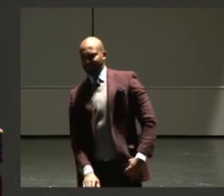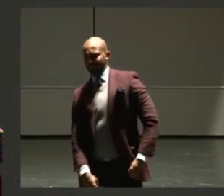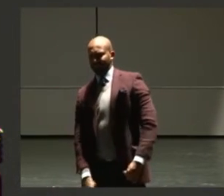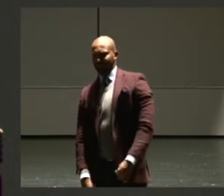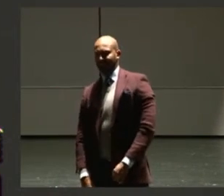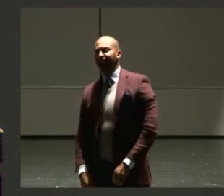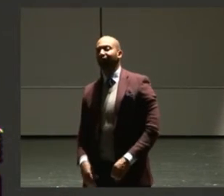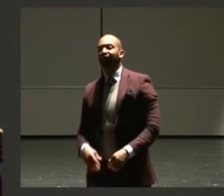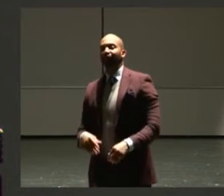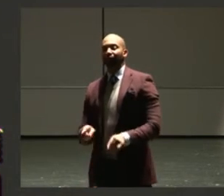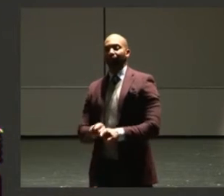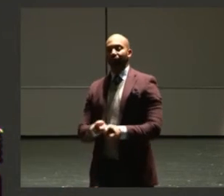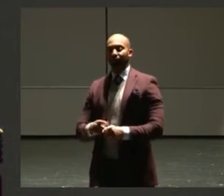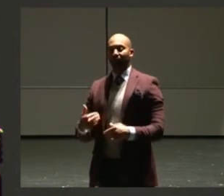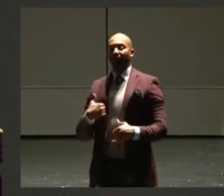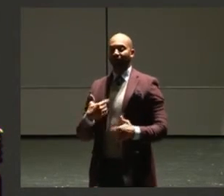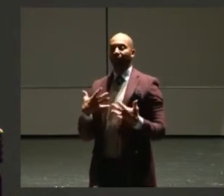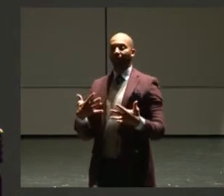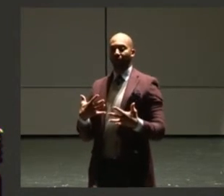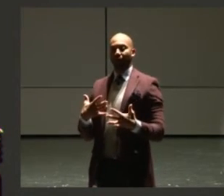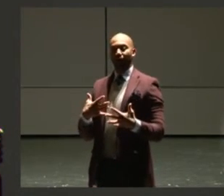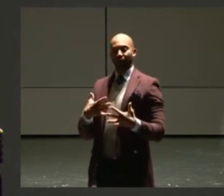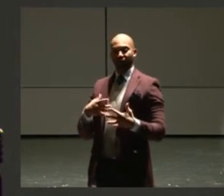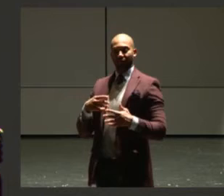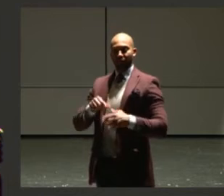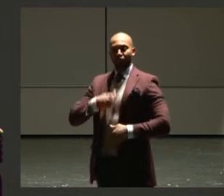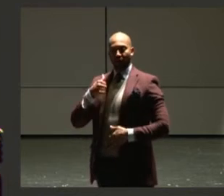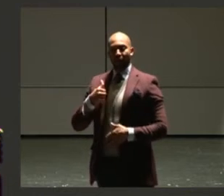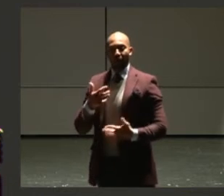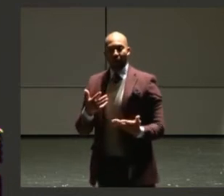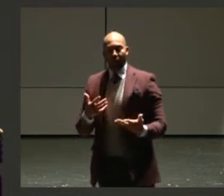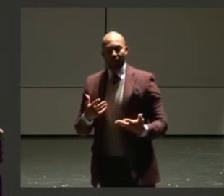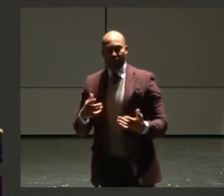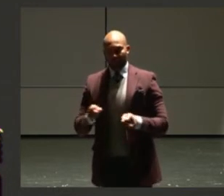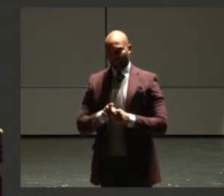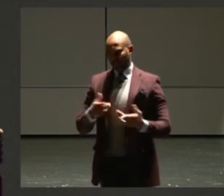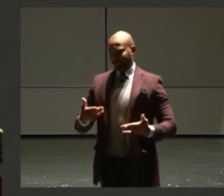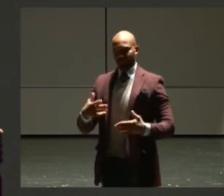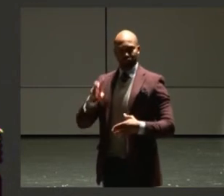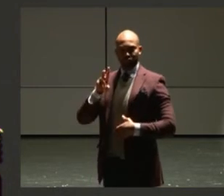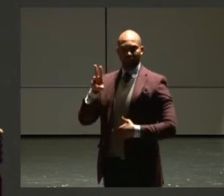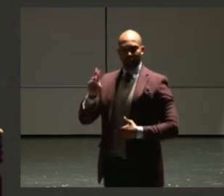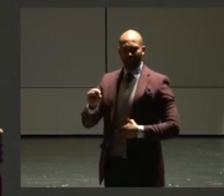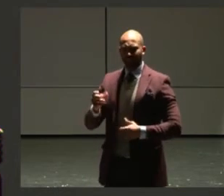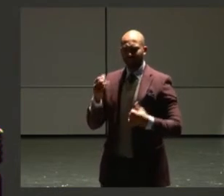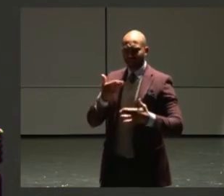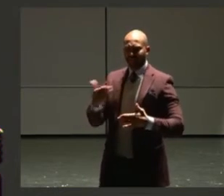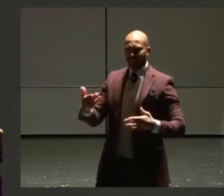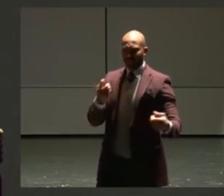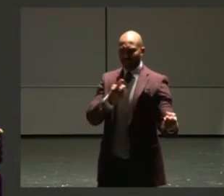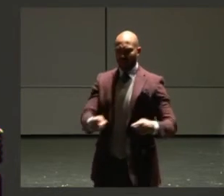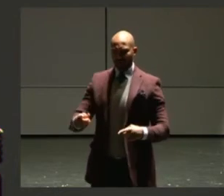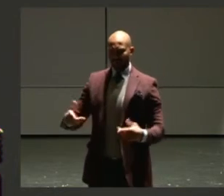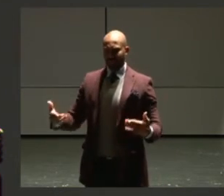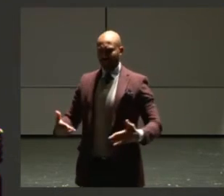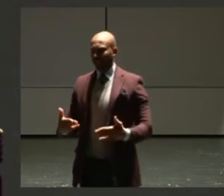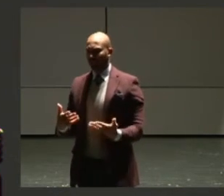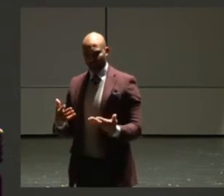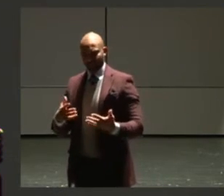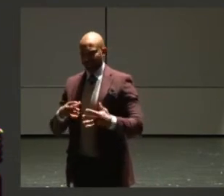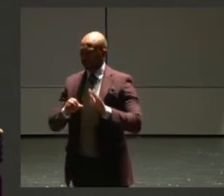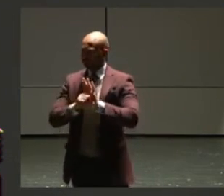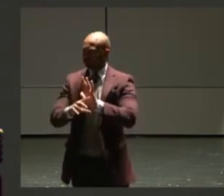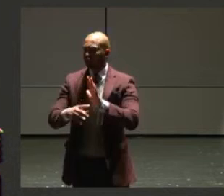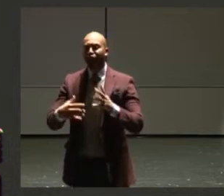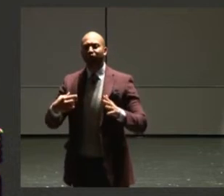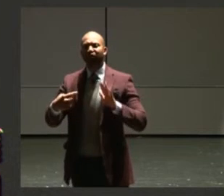Like I said, there's a lot of pride this week and all time in UWM, and so many things jump out at me from that video. The perfect